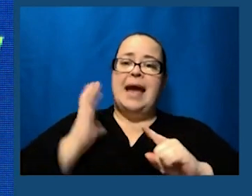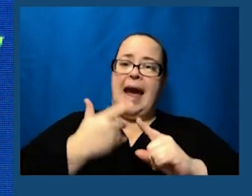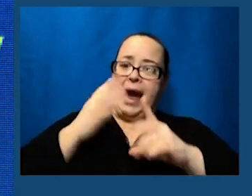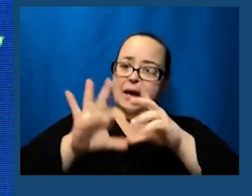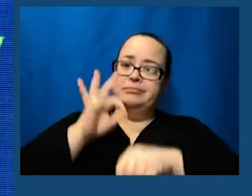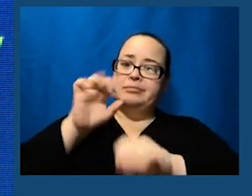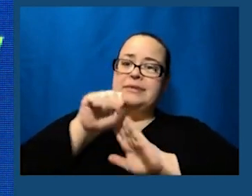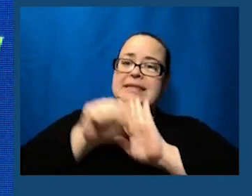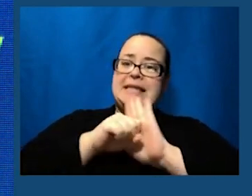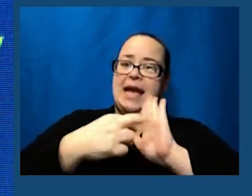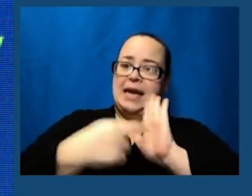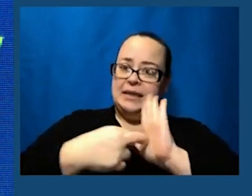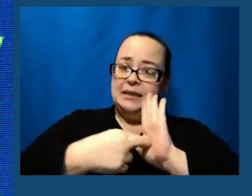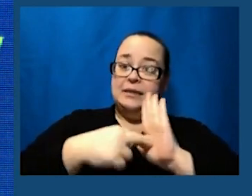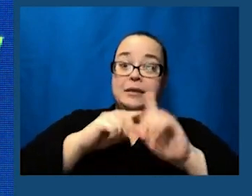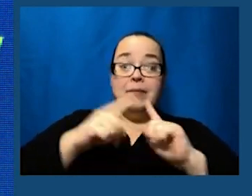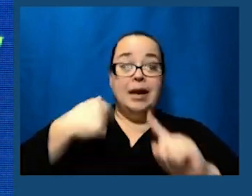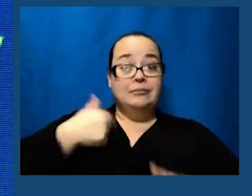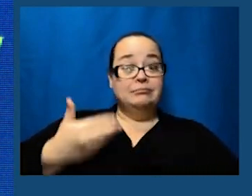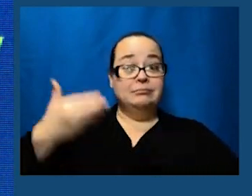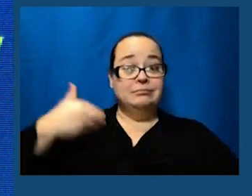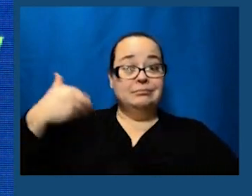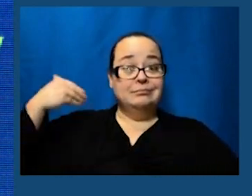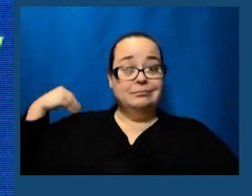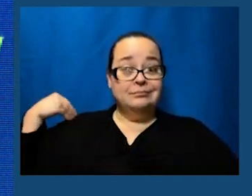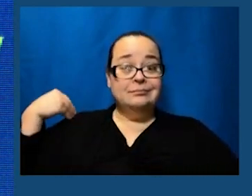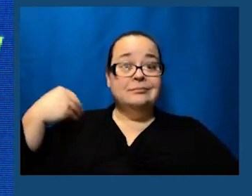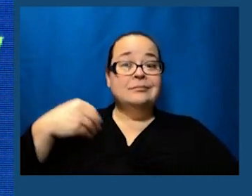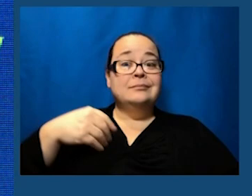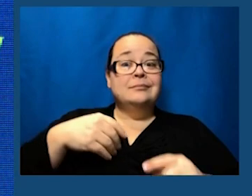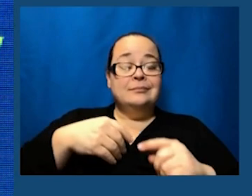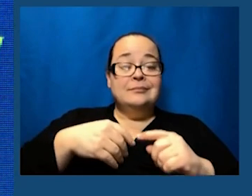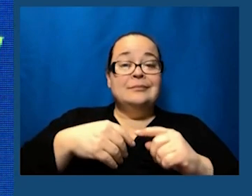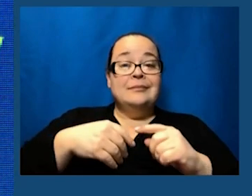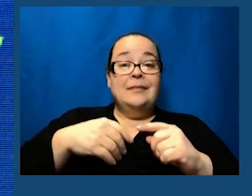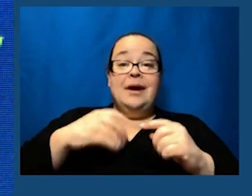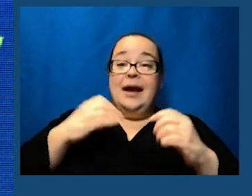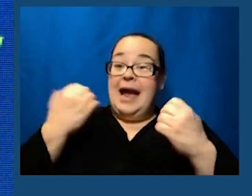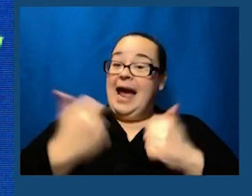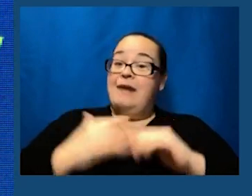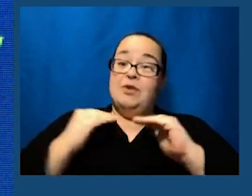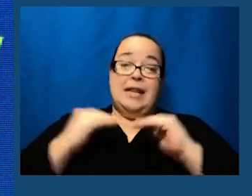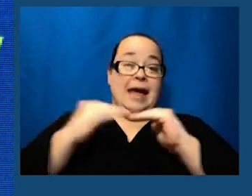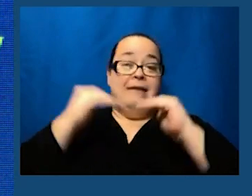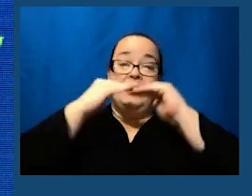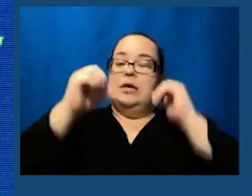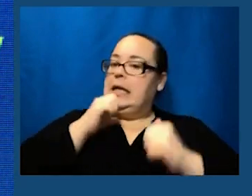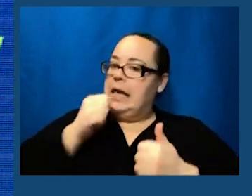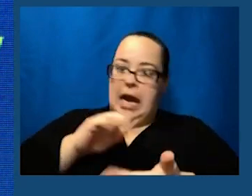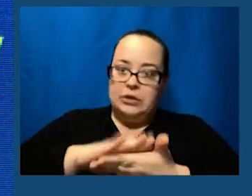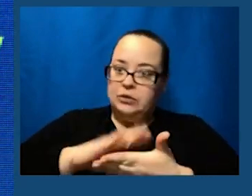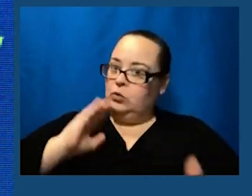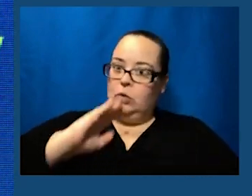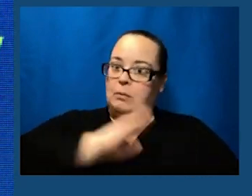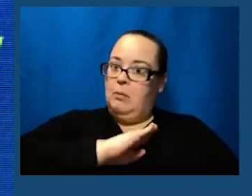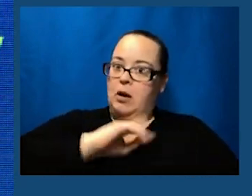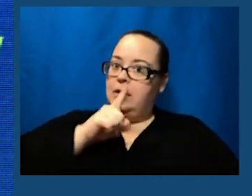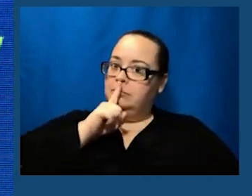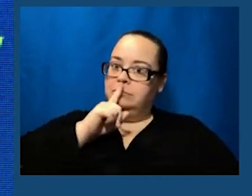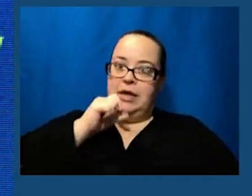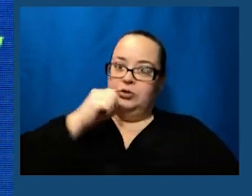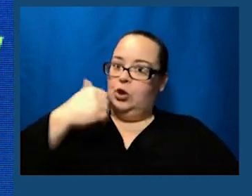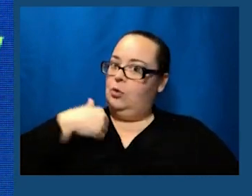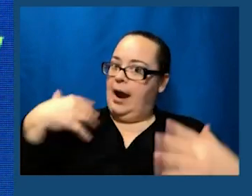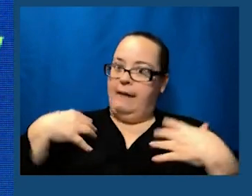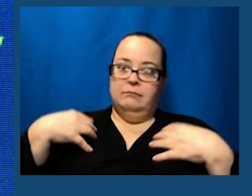a former elected official at every level of government, except for school board, and I don't think I have the guts to go run for school board, but I have served